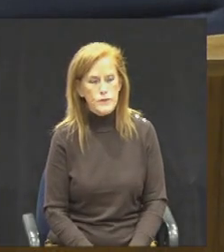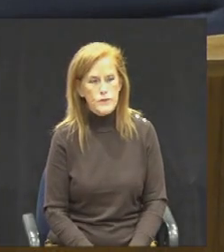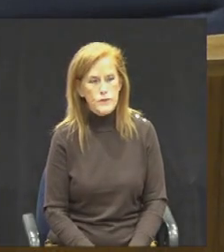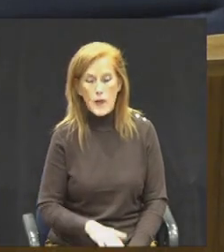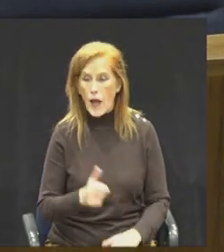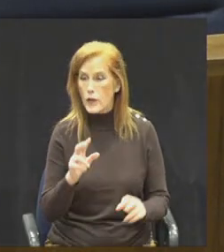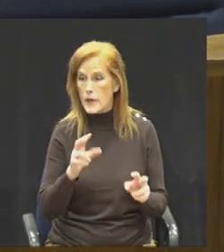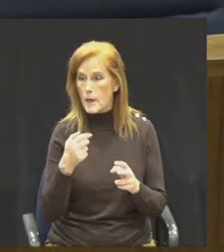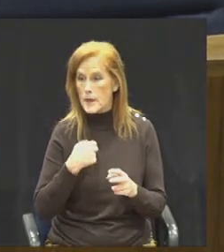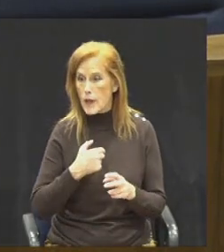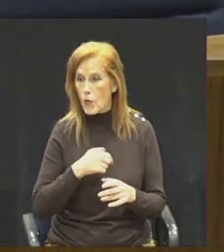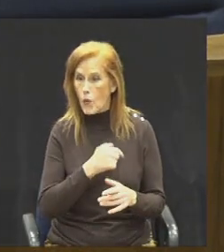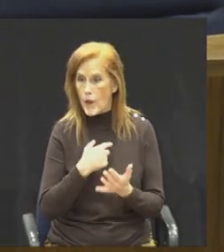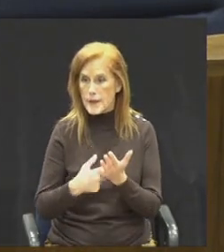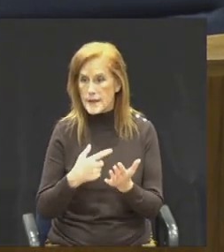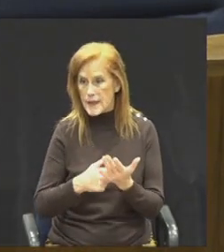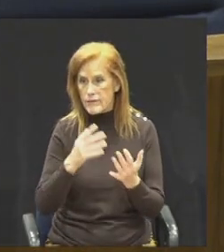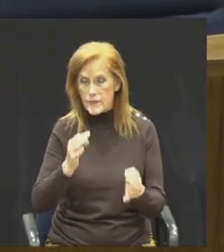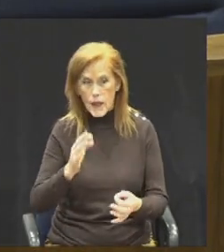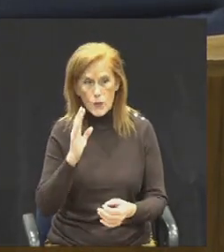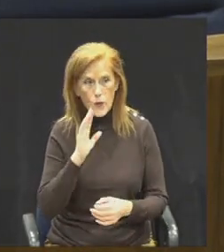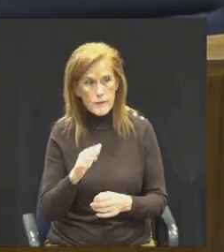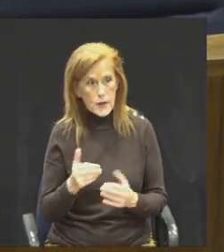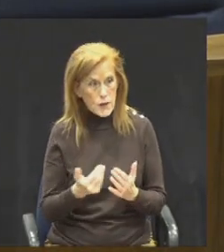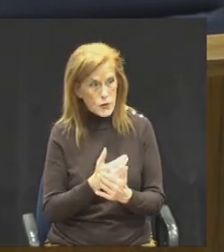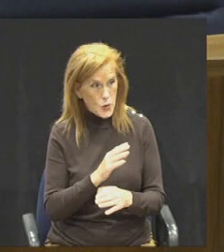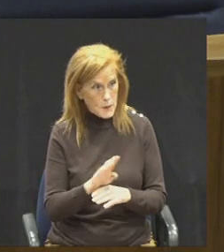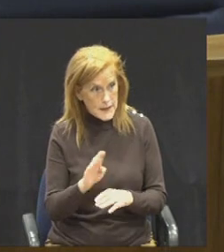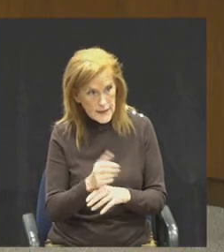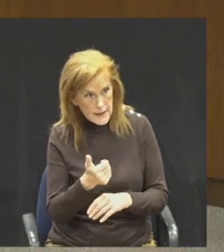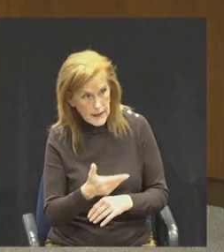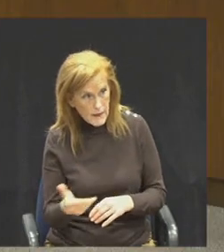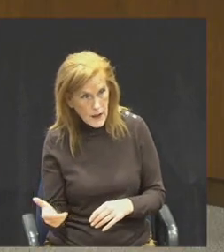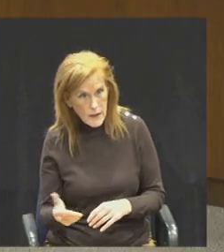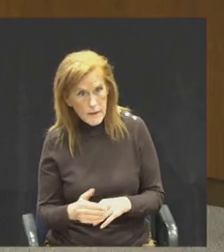topics. Yeah. Mm-hmm. New business? Is there anything?